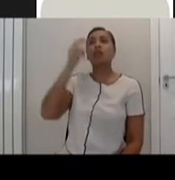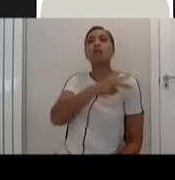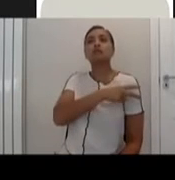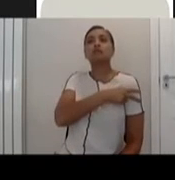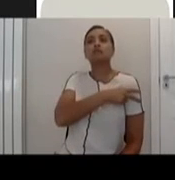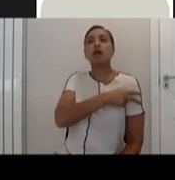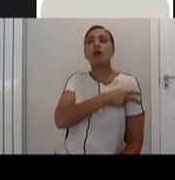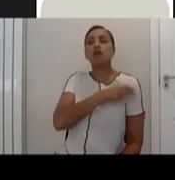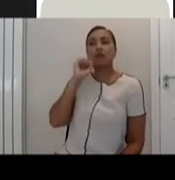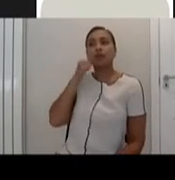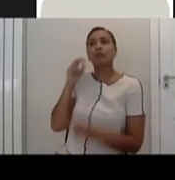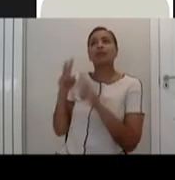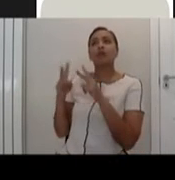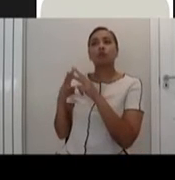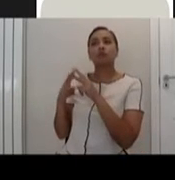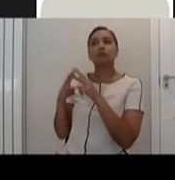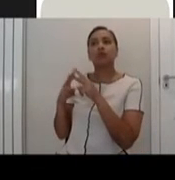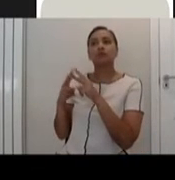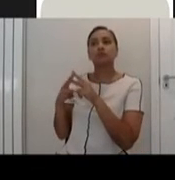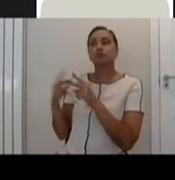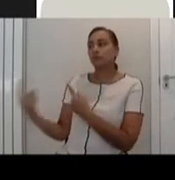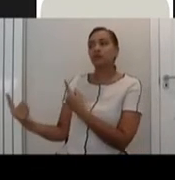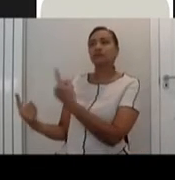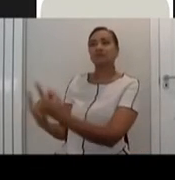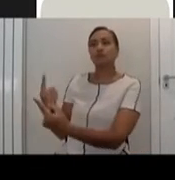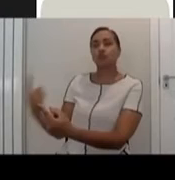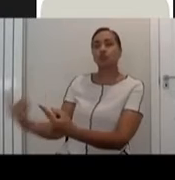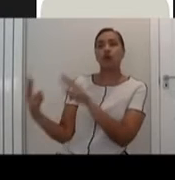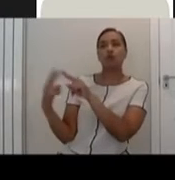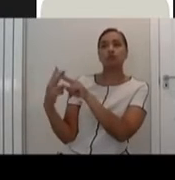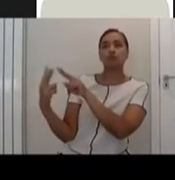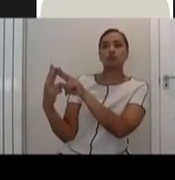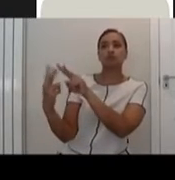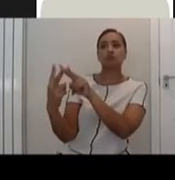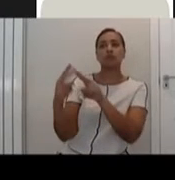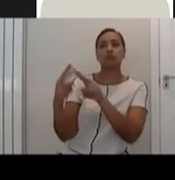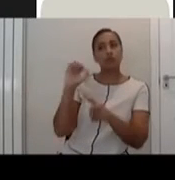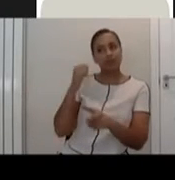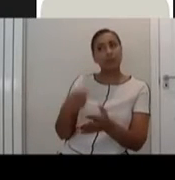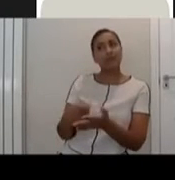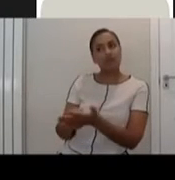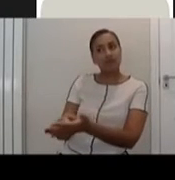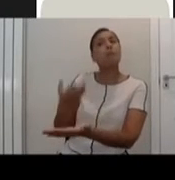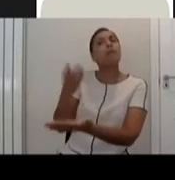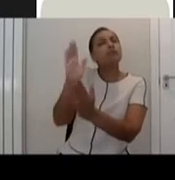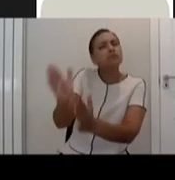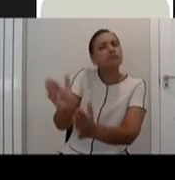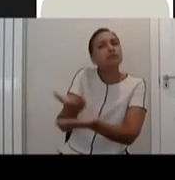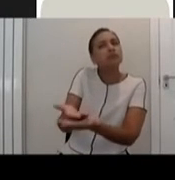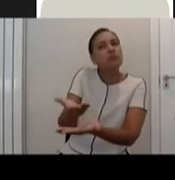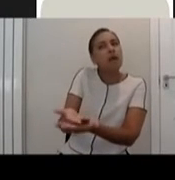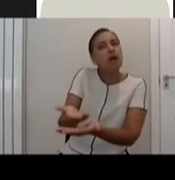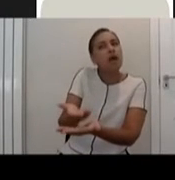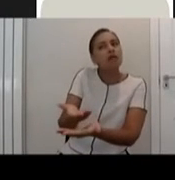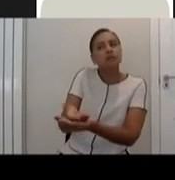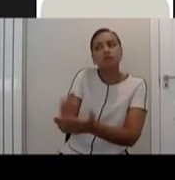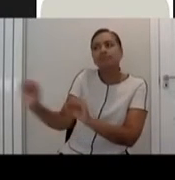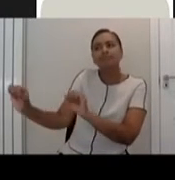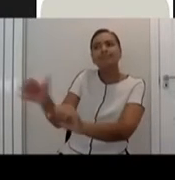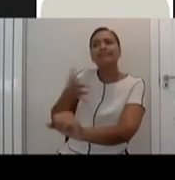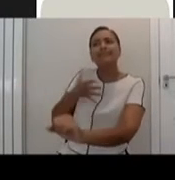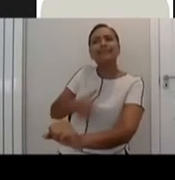will be contacting the individuals and who will be referring, depending on what the various